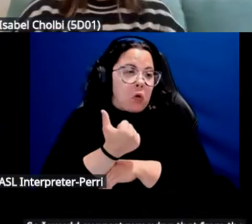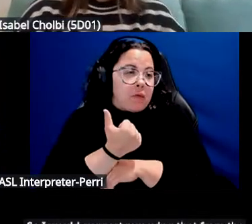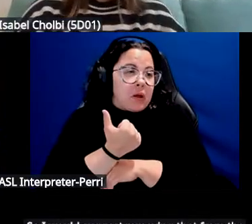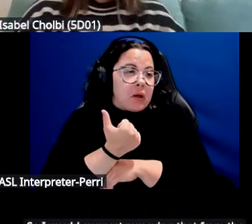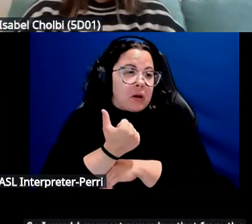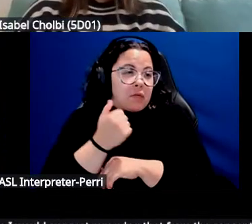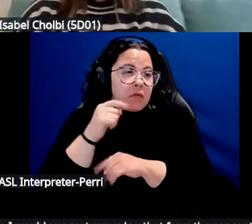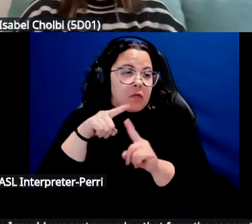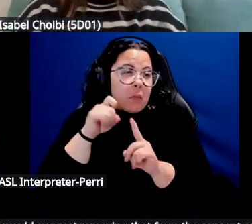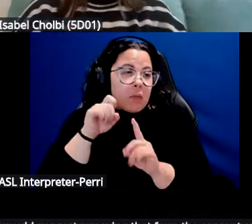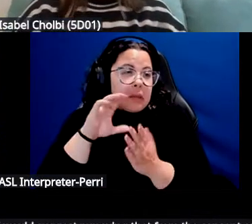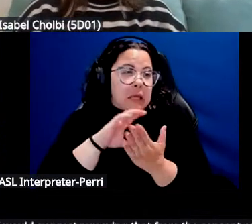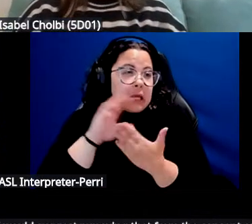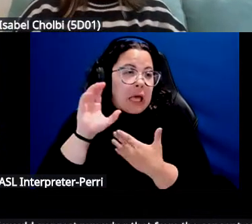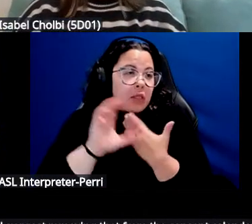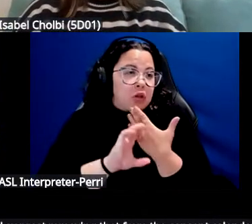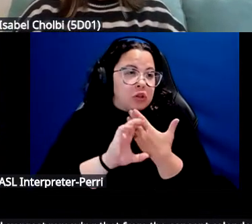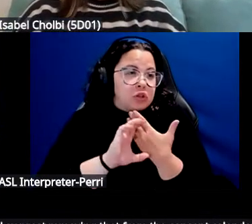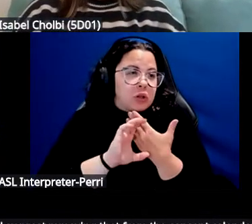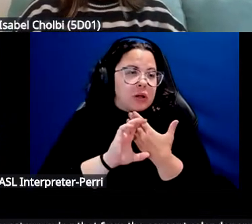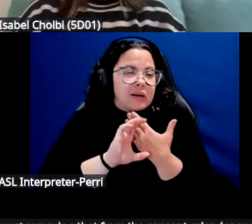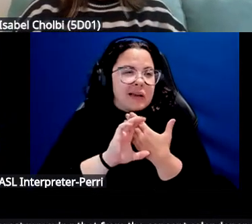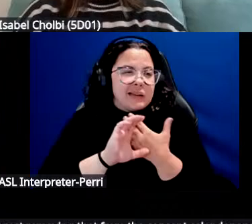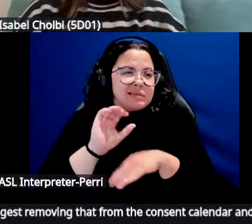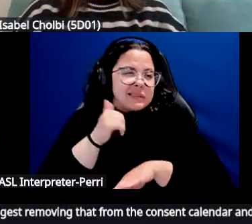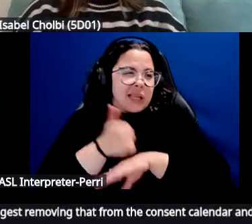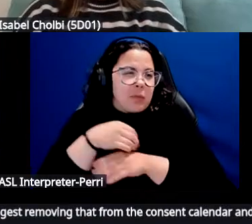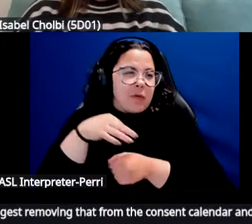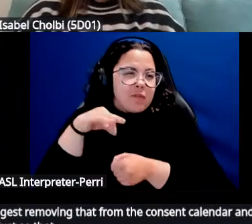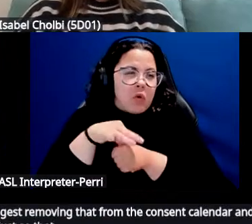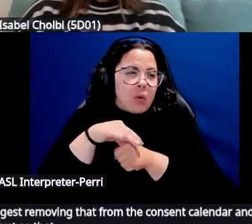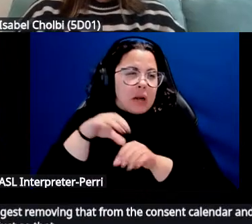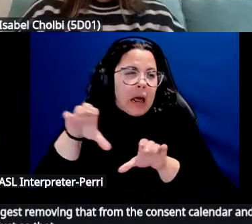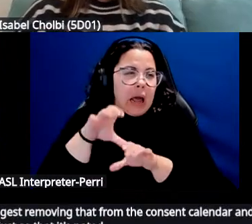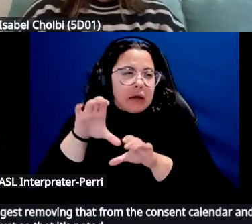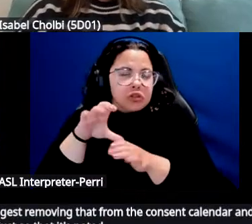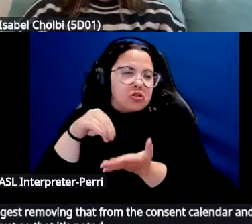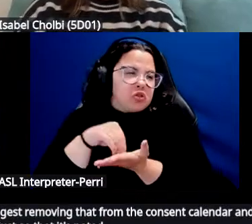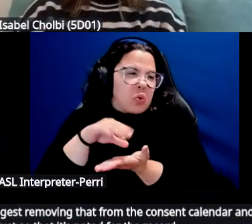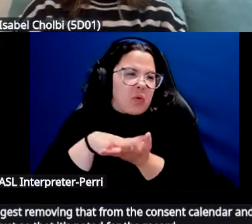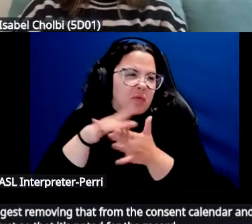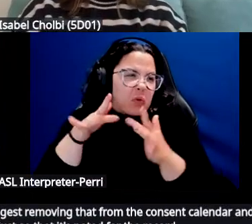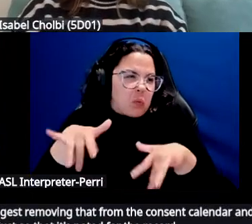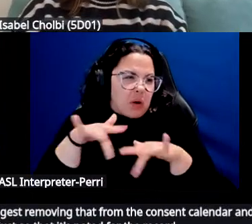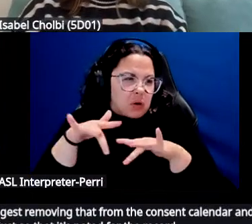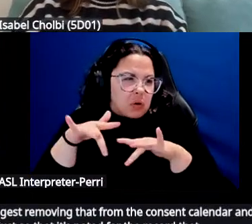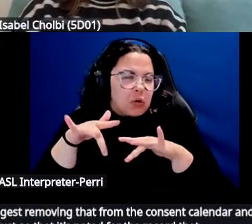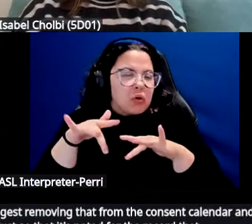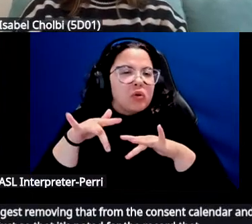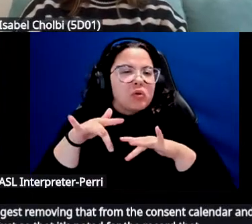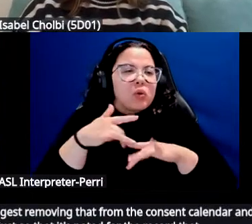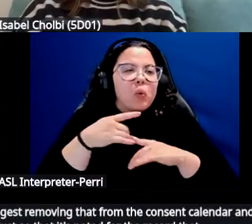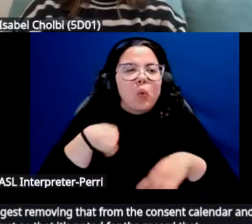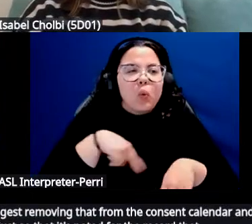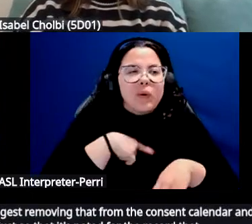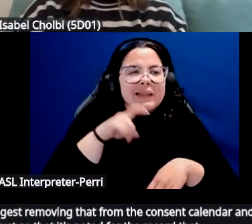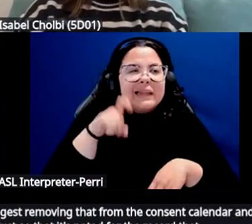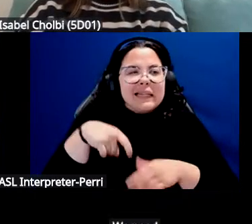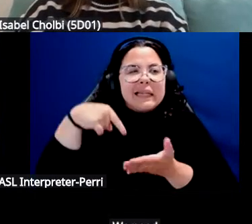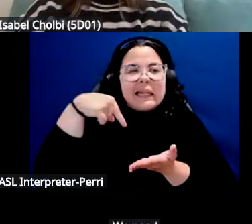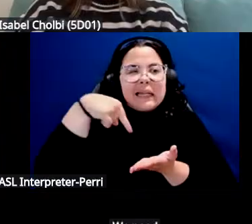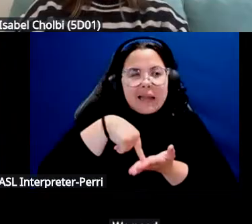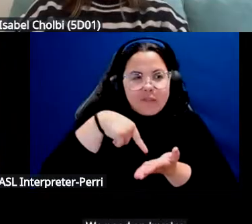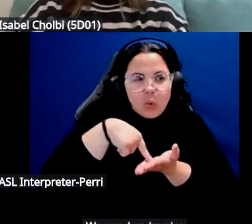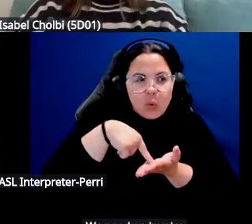calendar and moving that to a voting action, just so that it's noted for the record that we need an invoice